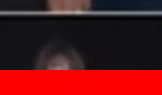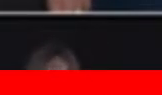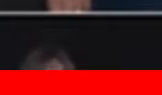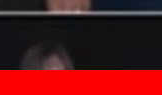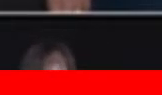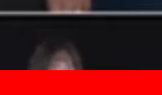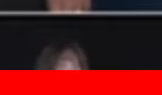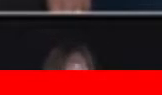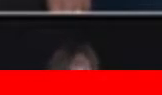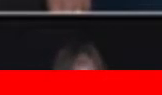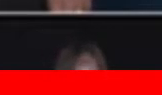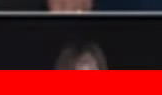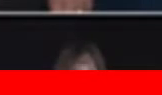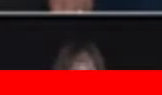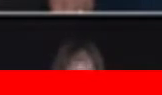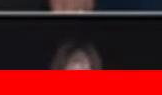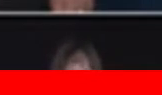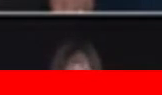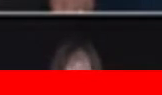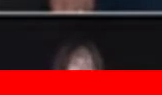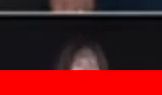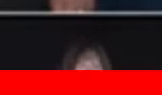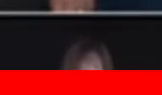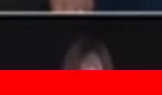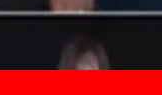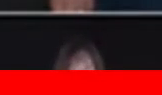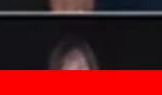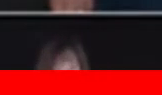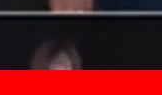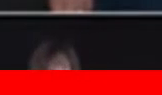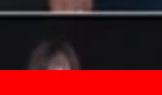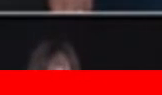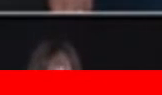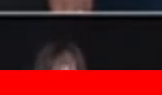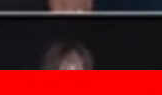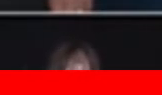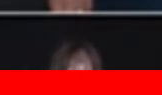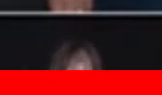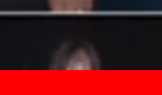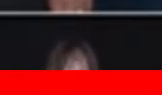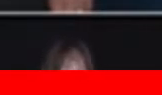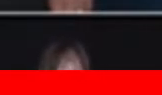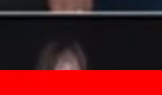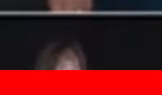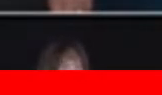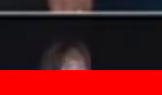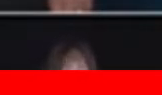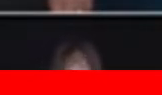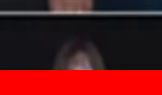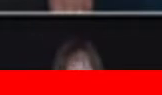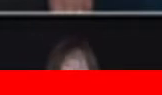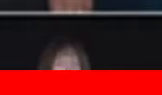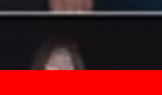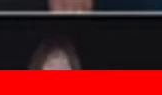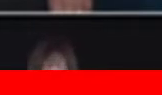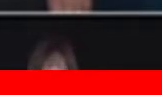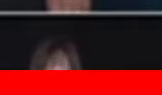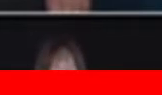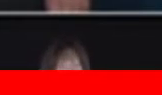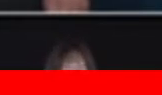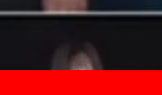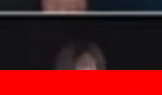the yellow protect level. These new classifications will come into effect Monday, November 23rd at 12:01